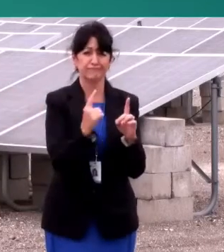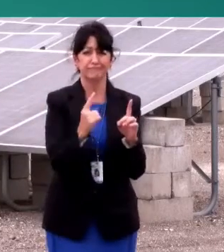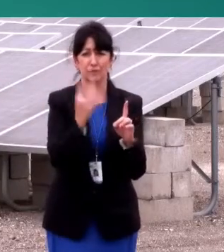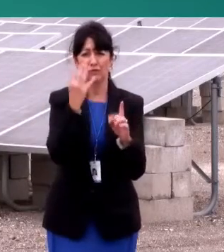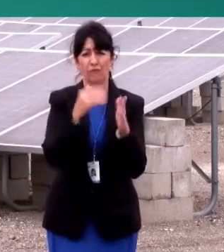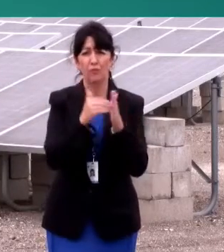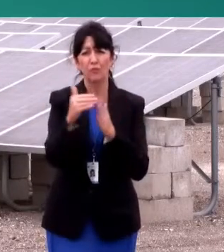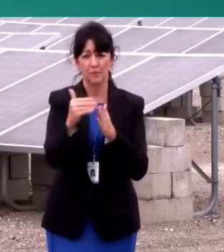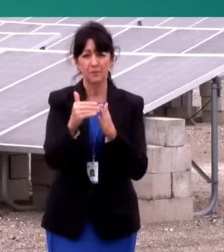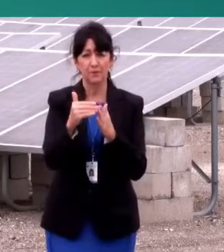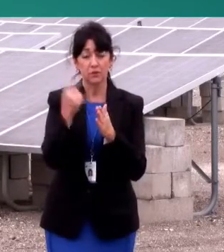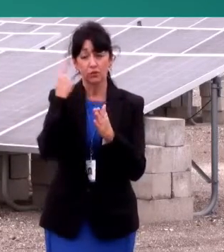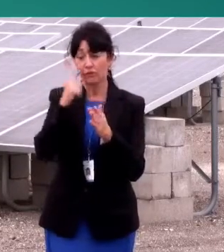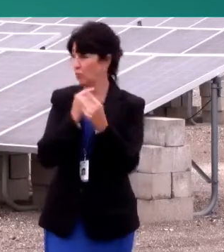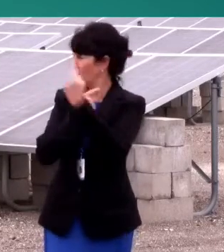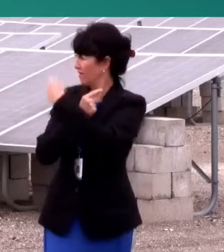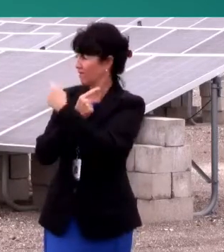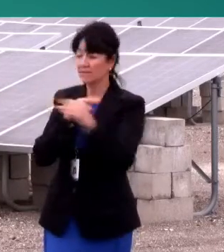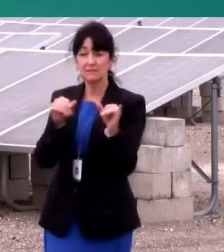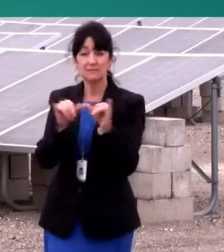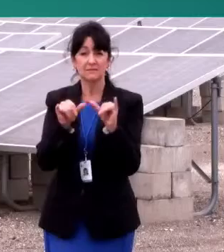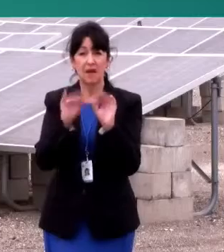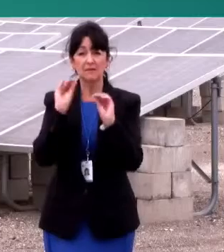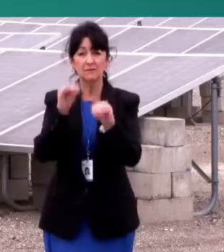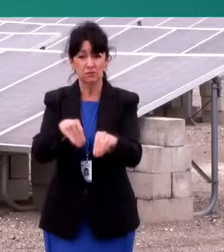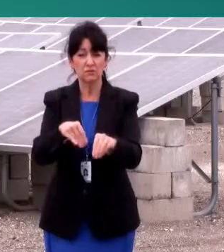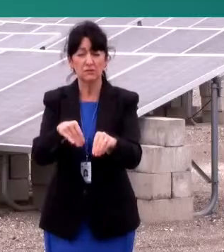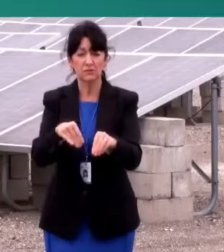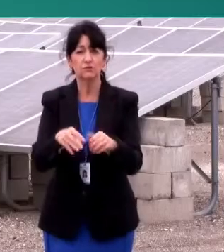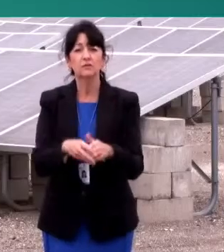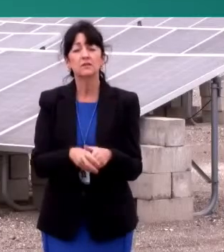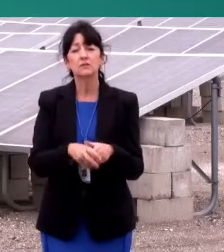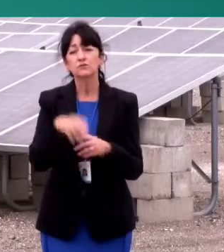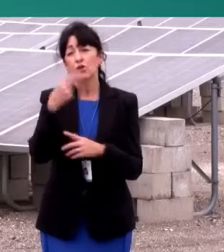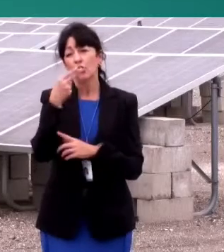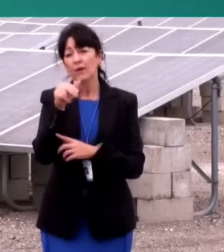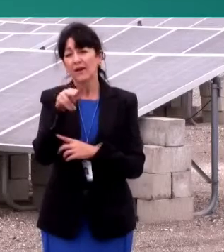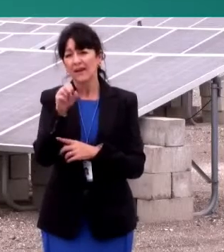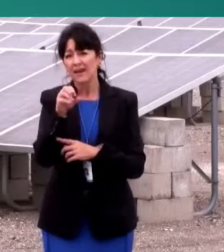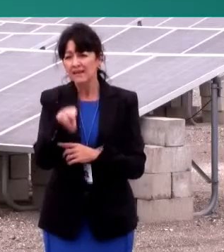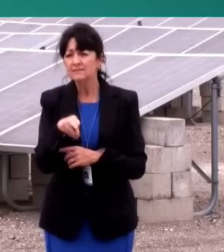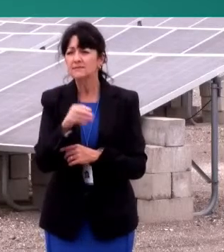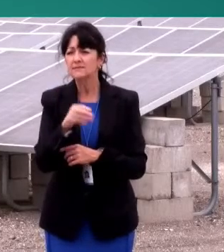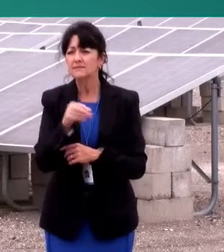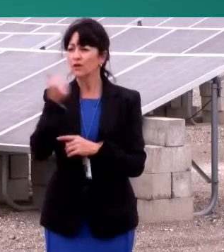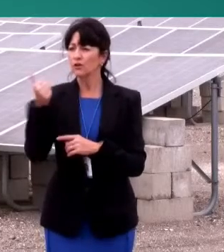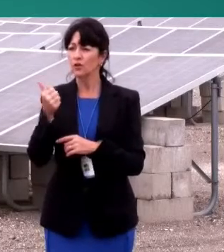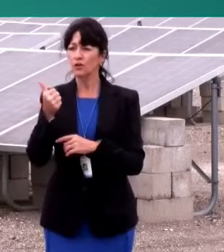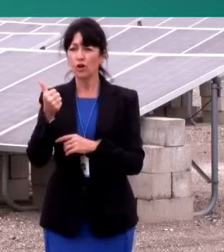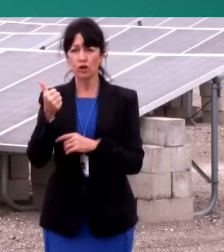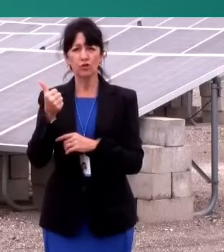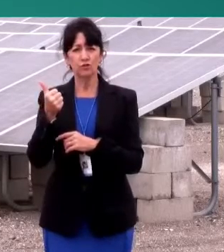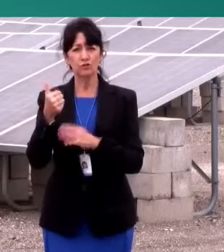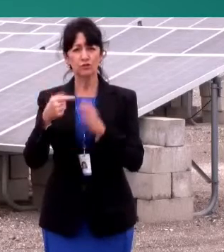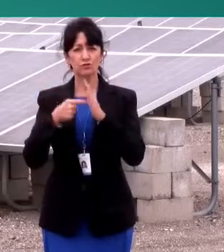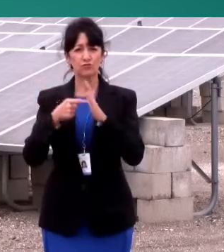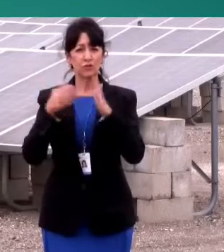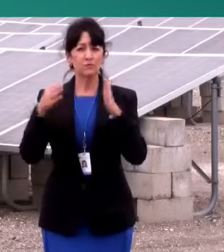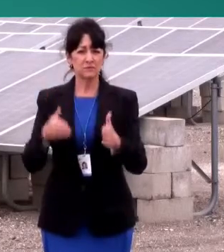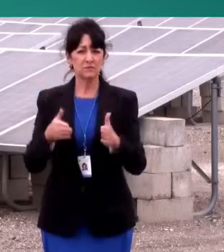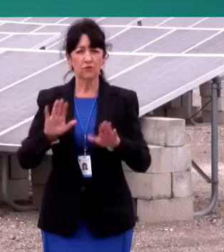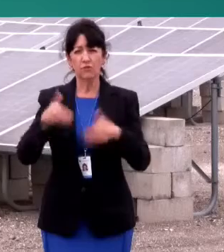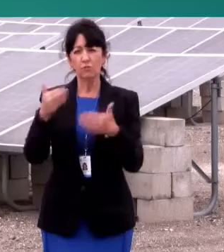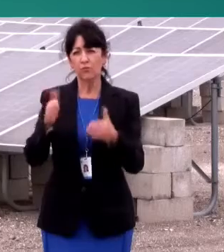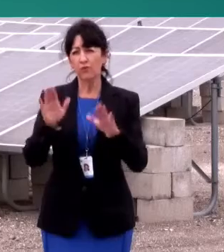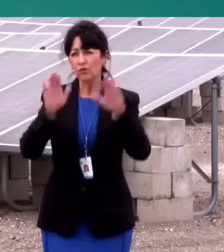for this installation. Senator Hansen and other legislators behind me also provided great